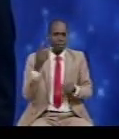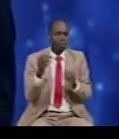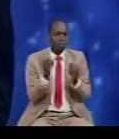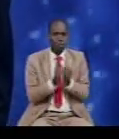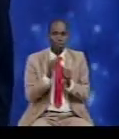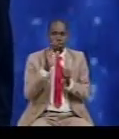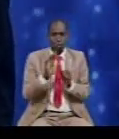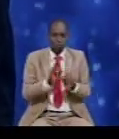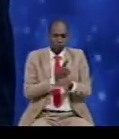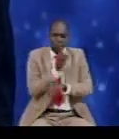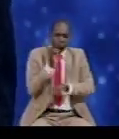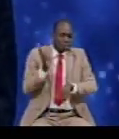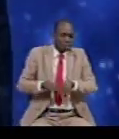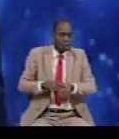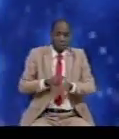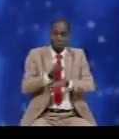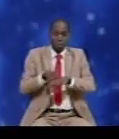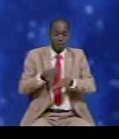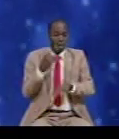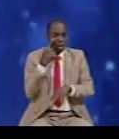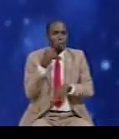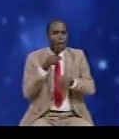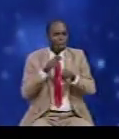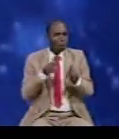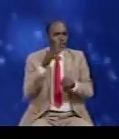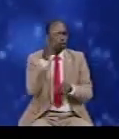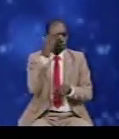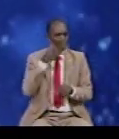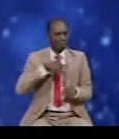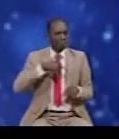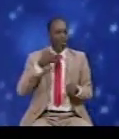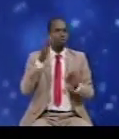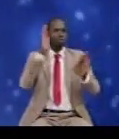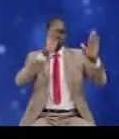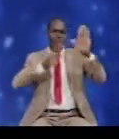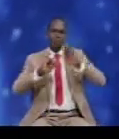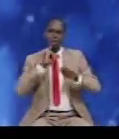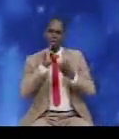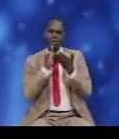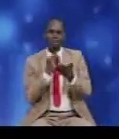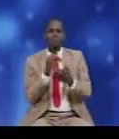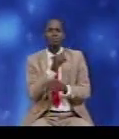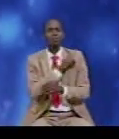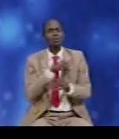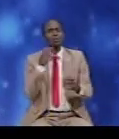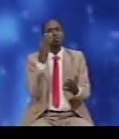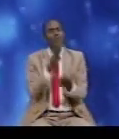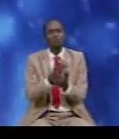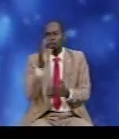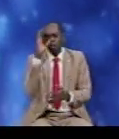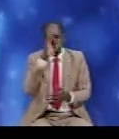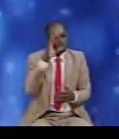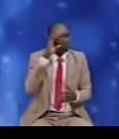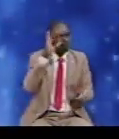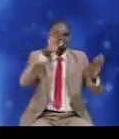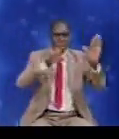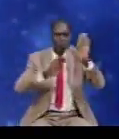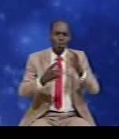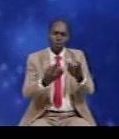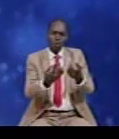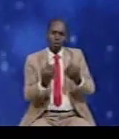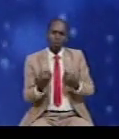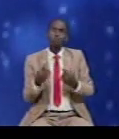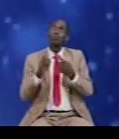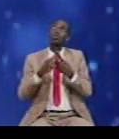natural eyes. But you know trouble is there. And the Lord says, stop looking. Come to the Lord tonight. Call upon